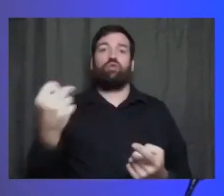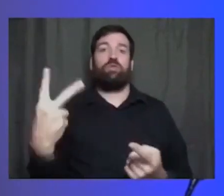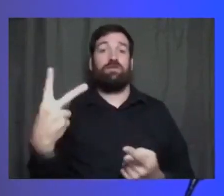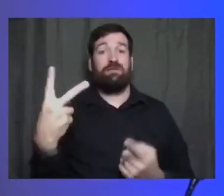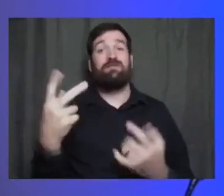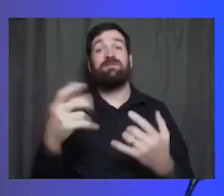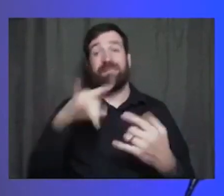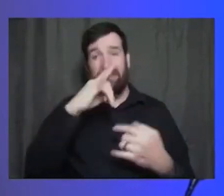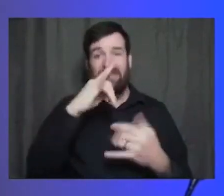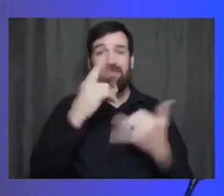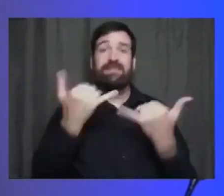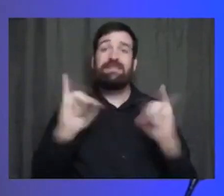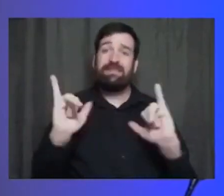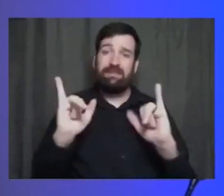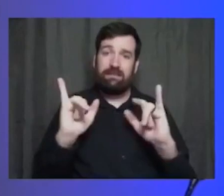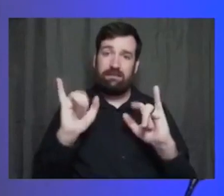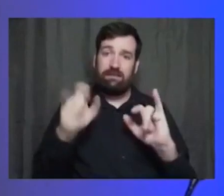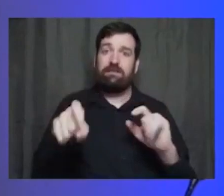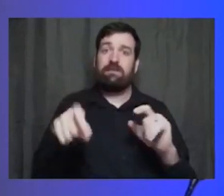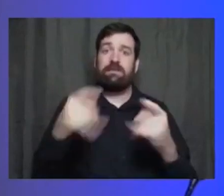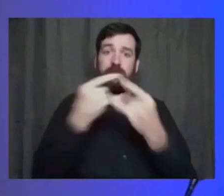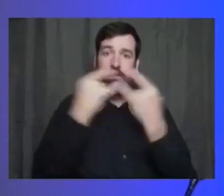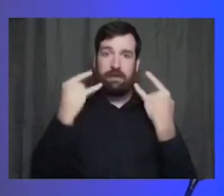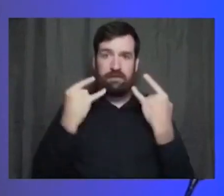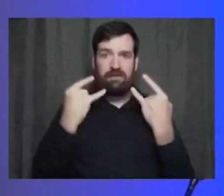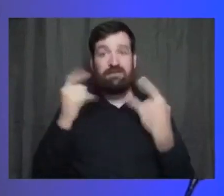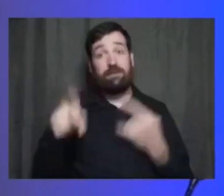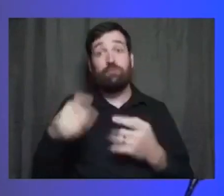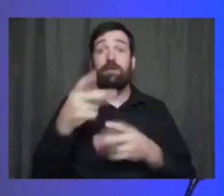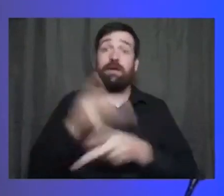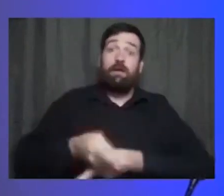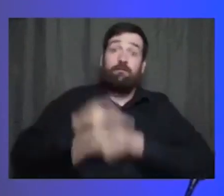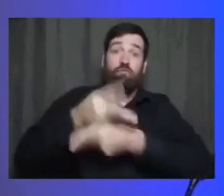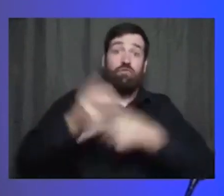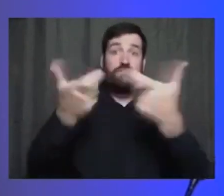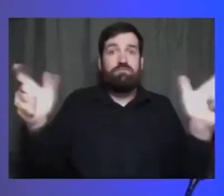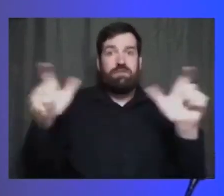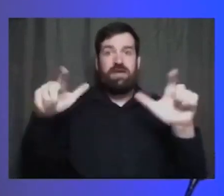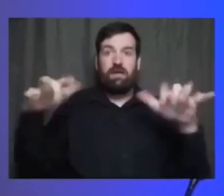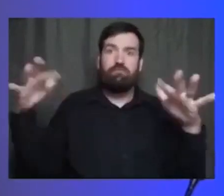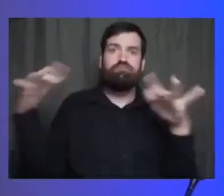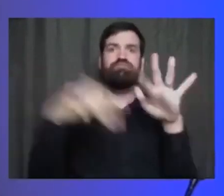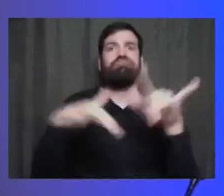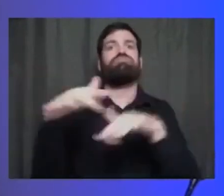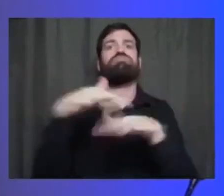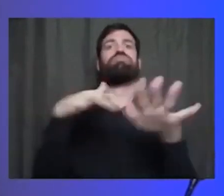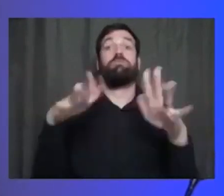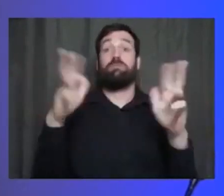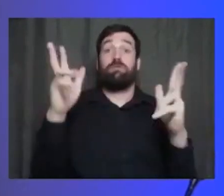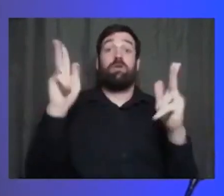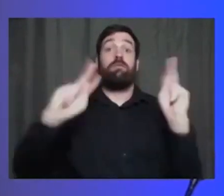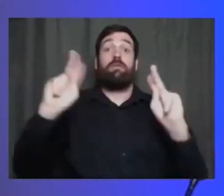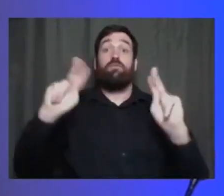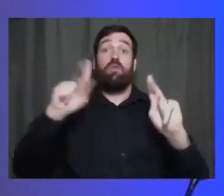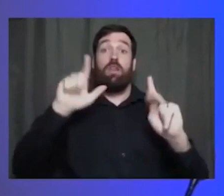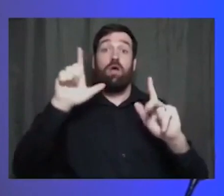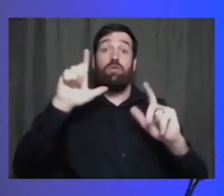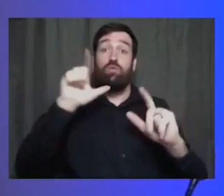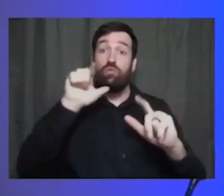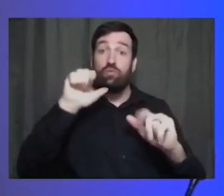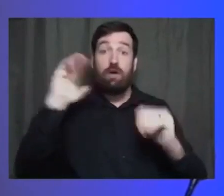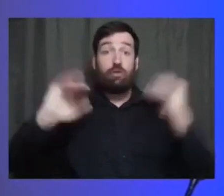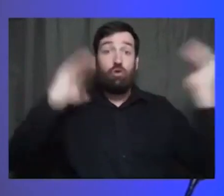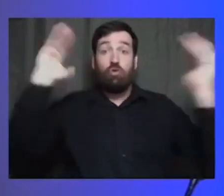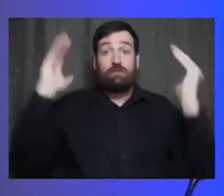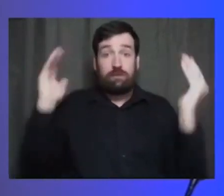need to still be careful in being in large crowds. Adults who are unvaccinated need to be masked and need to